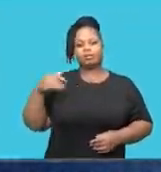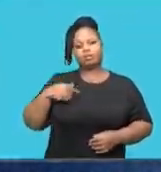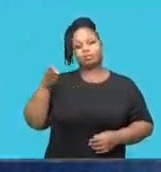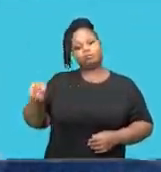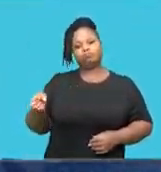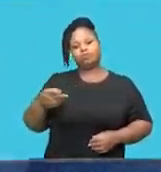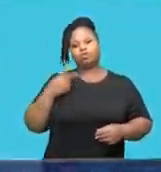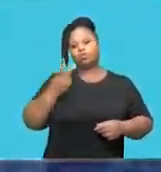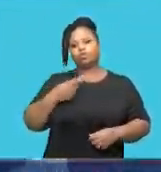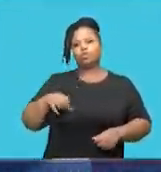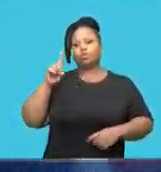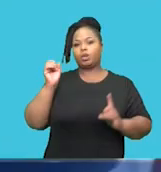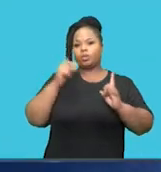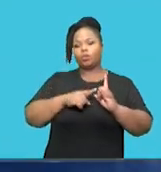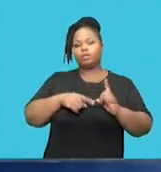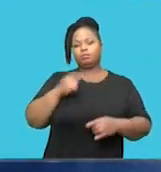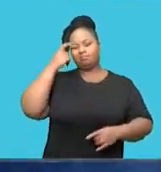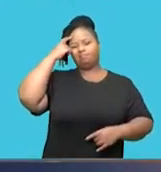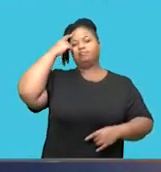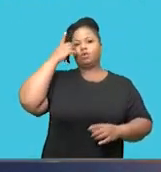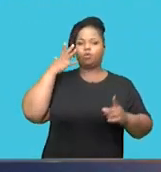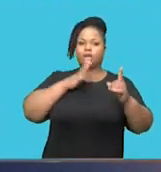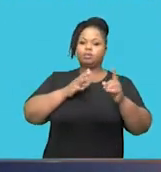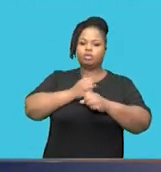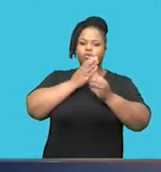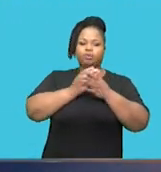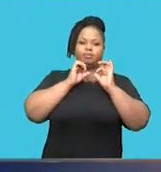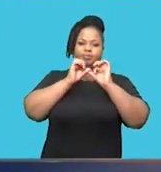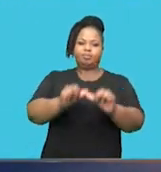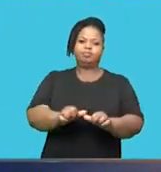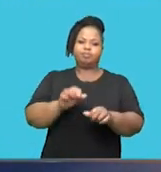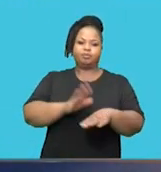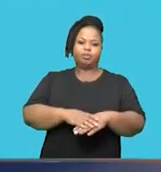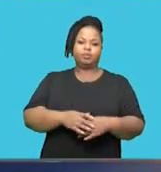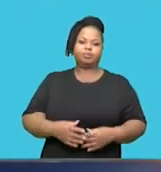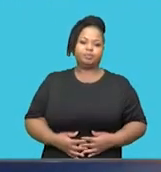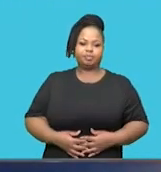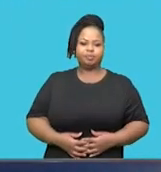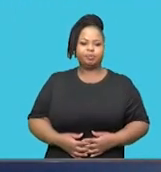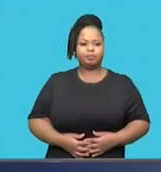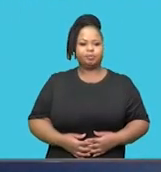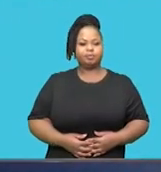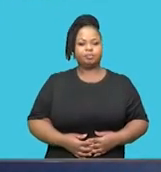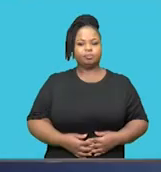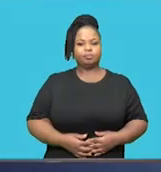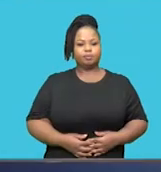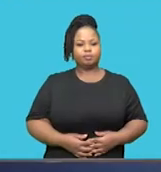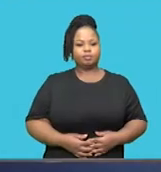hallowed ground with one goal in their mind to continue their reign as champions.